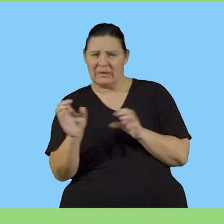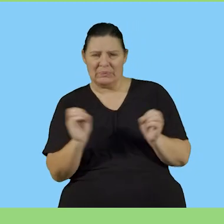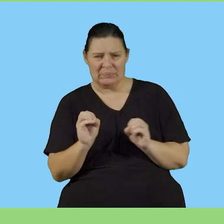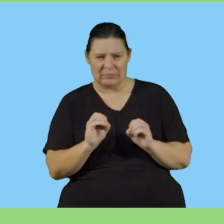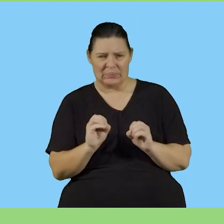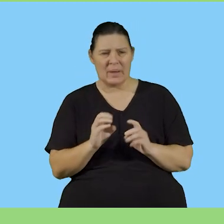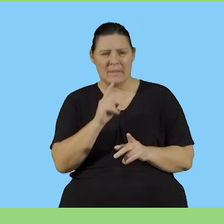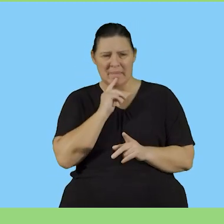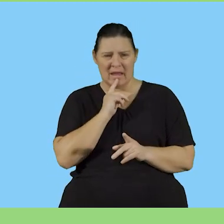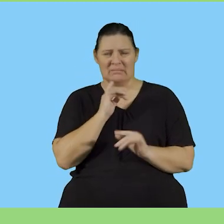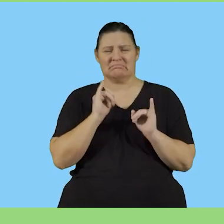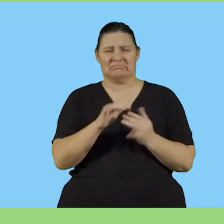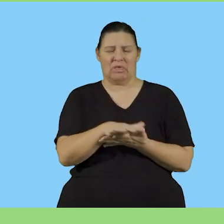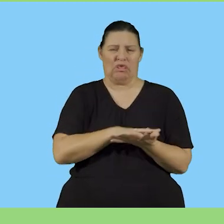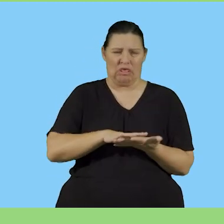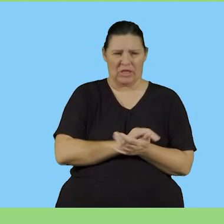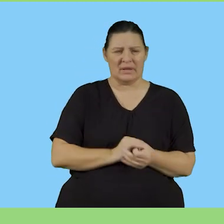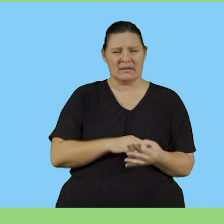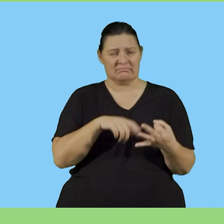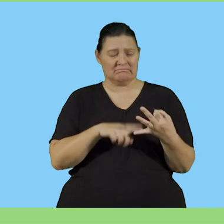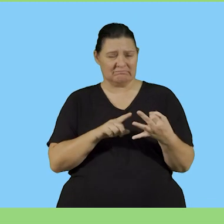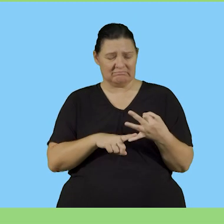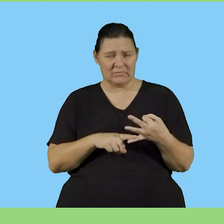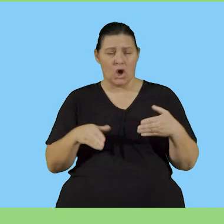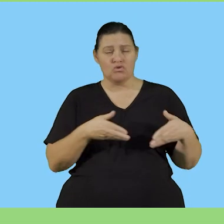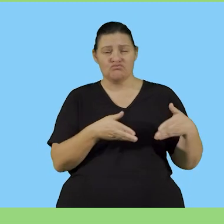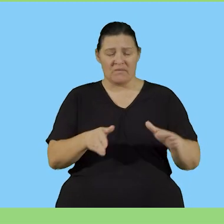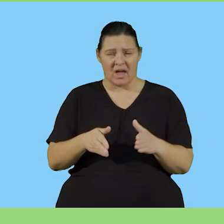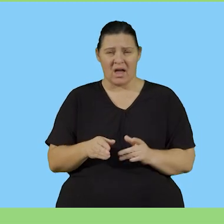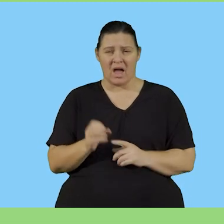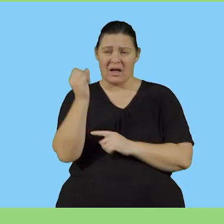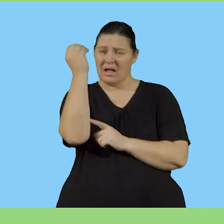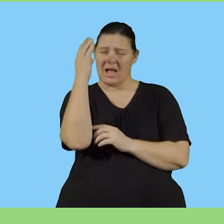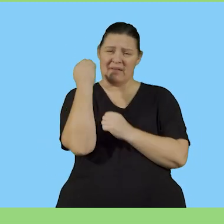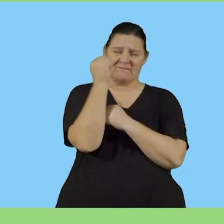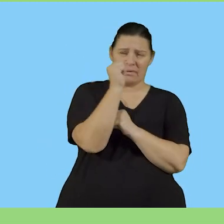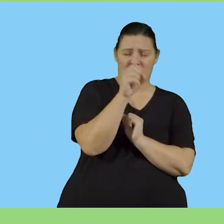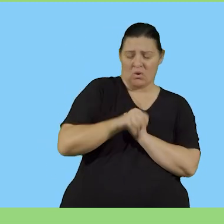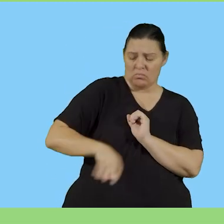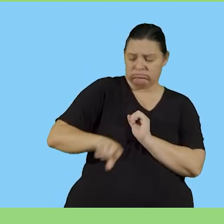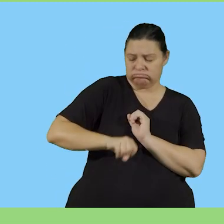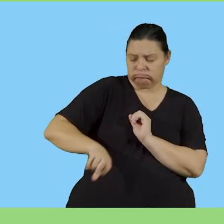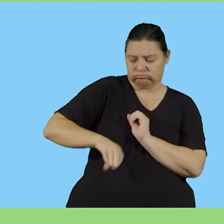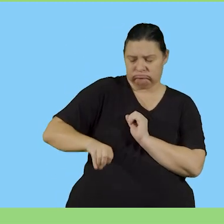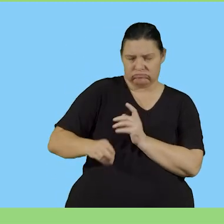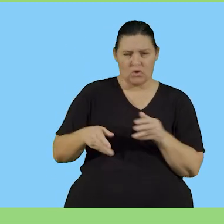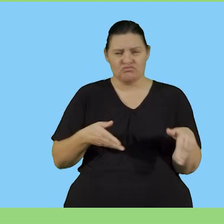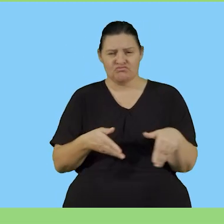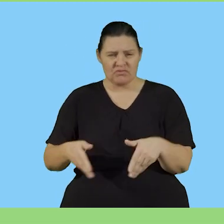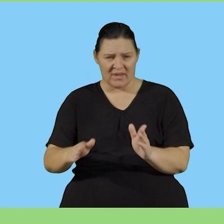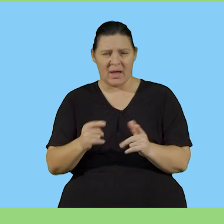the last one is releasing toxic chemicals into the river and streams, which kills the aquatic life